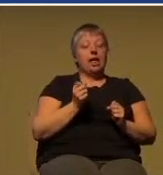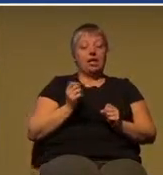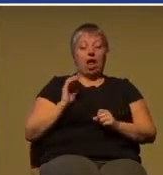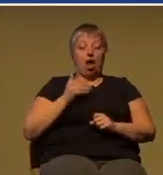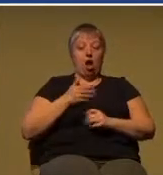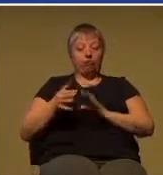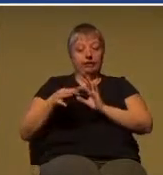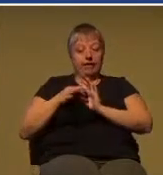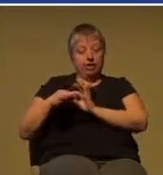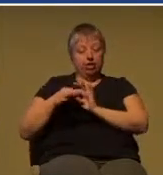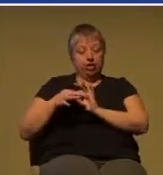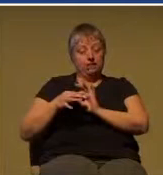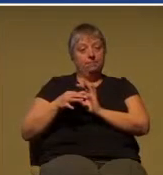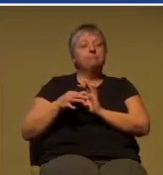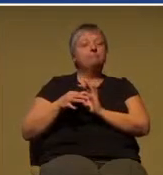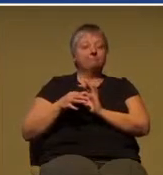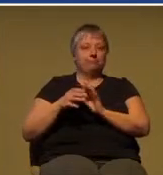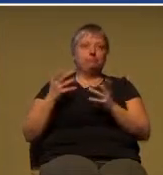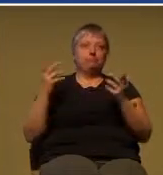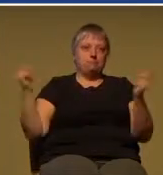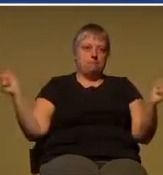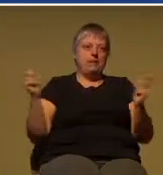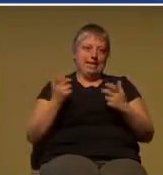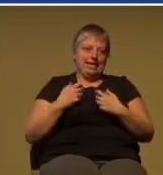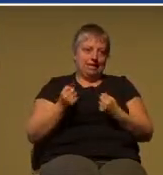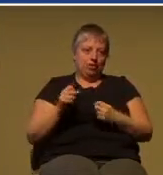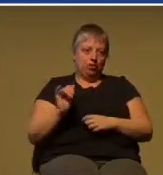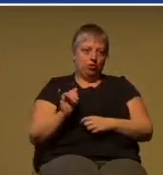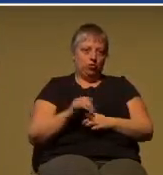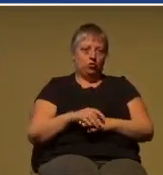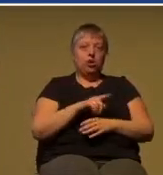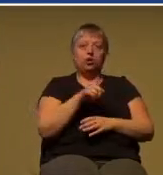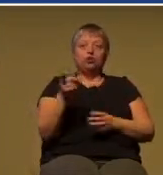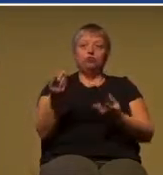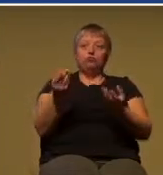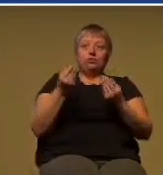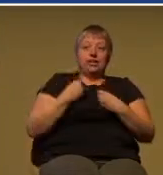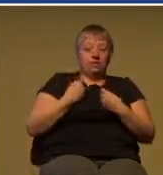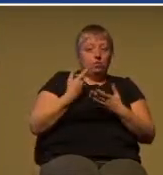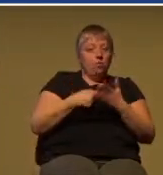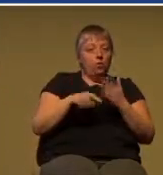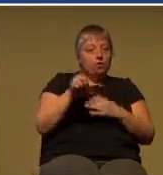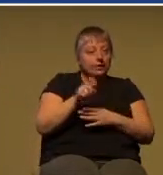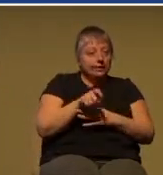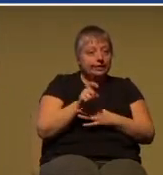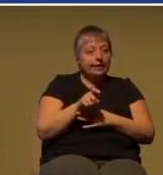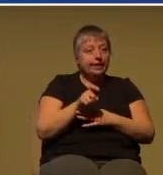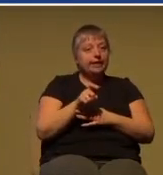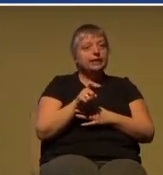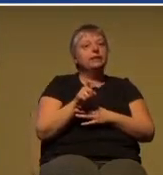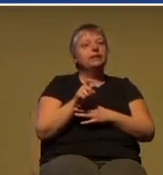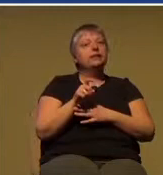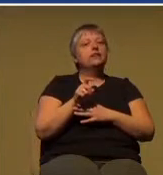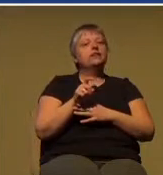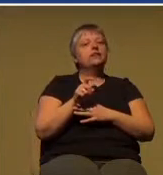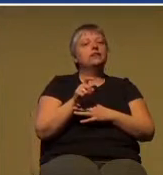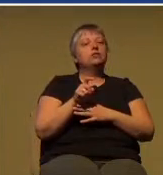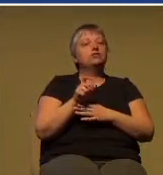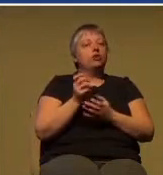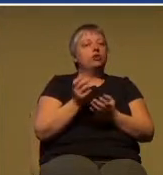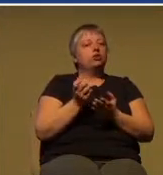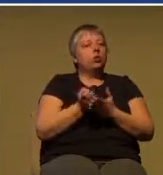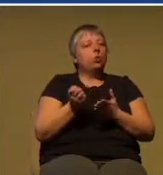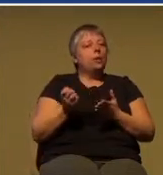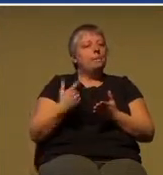healing. You've equipped us, and now this ministry is part of the releasing element, releasing the